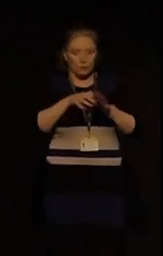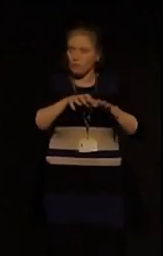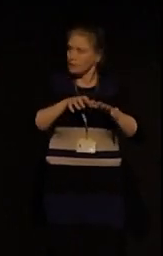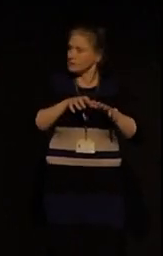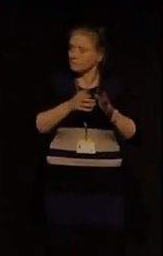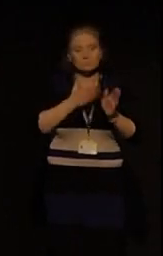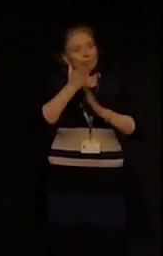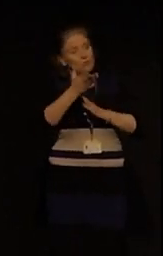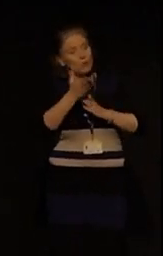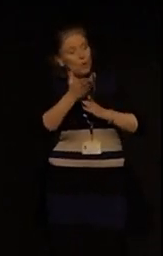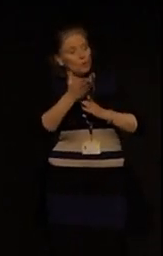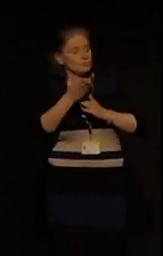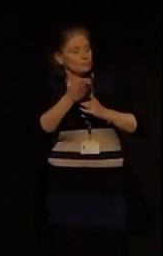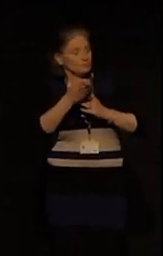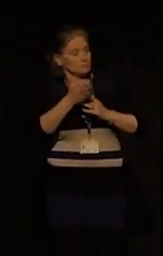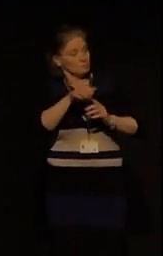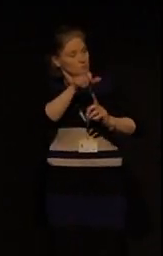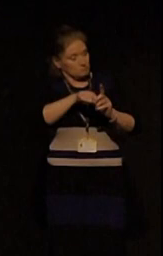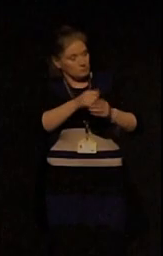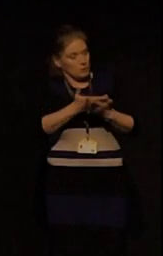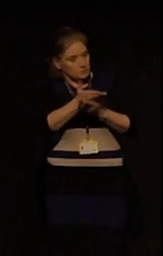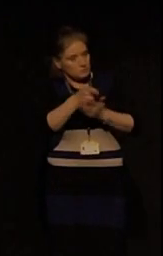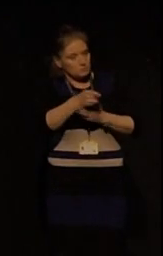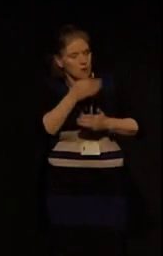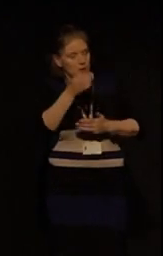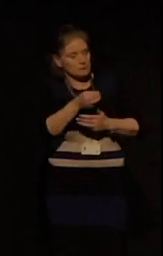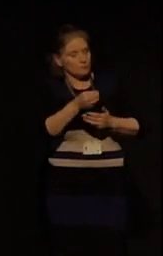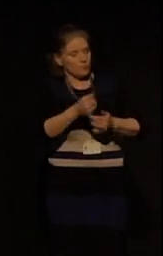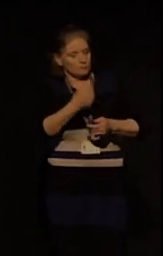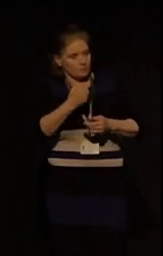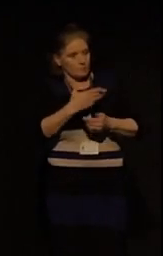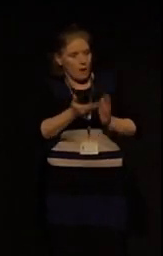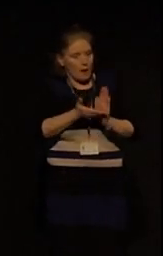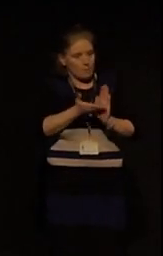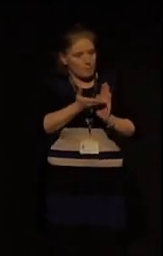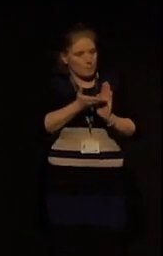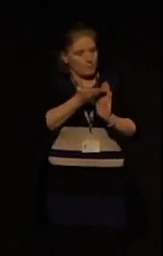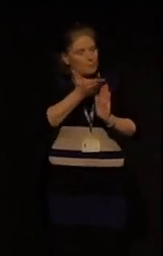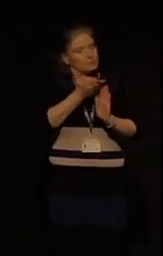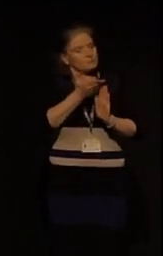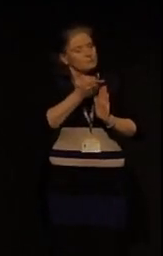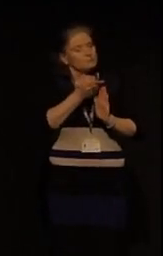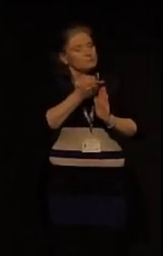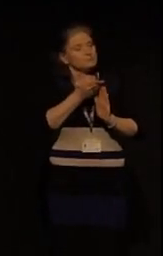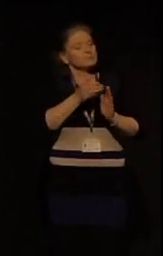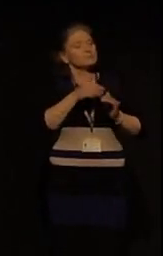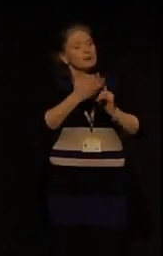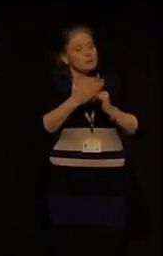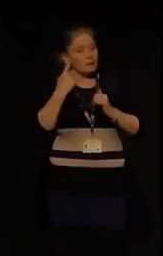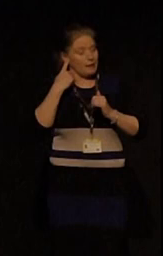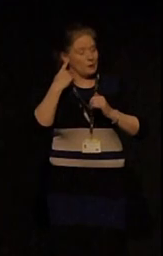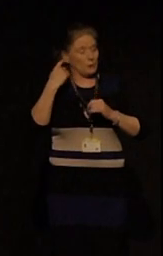they would tell you, start taking high doses of aspirin. Keep increasing the dose until your ears start to